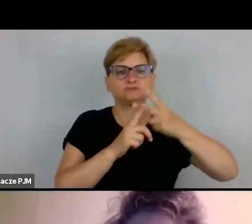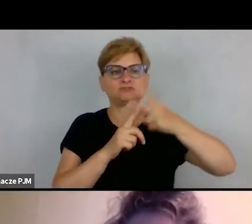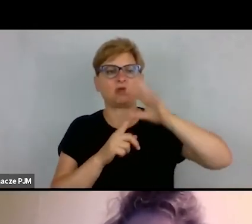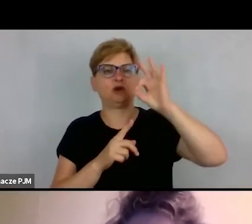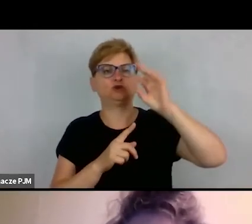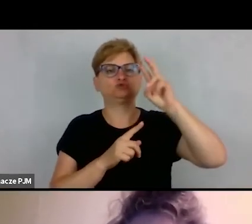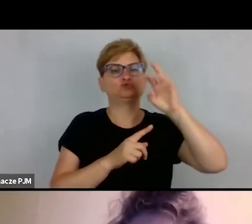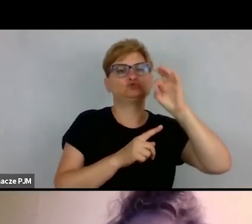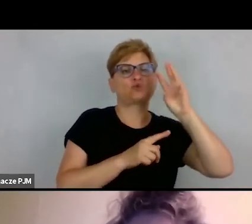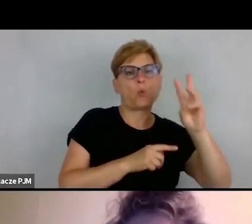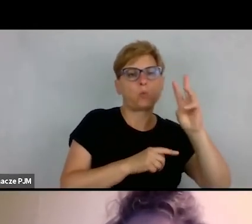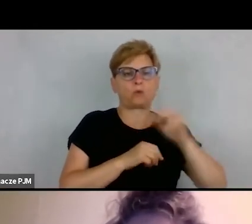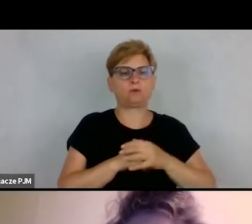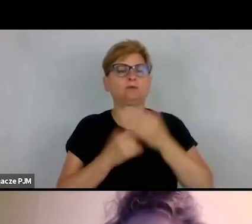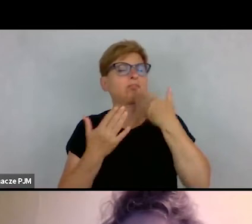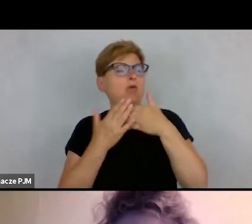have